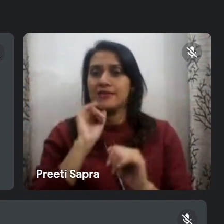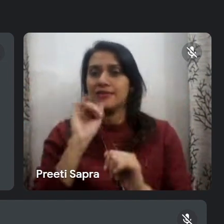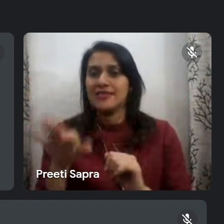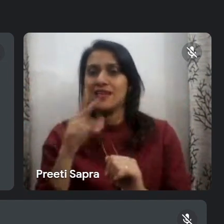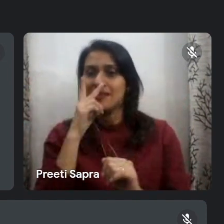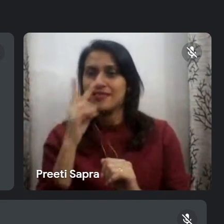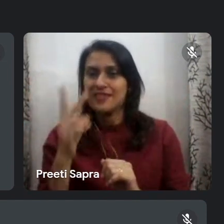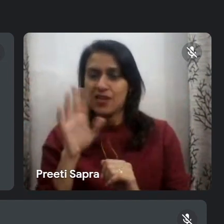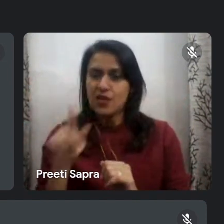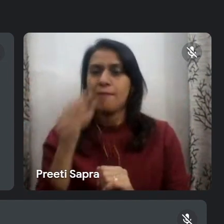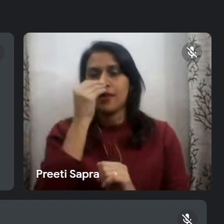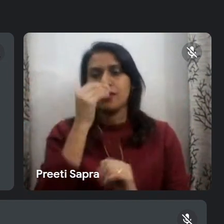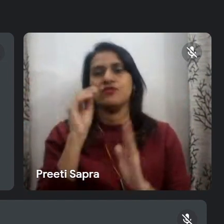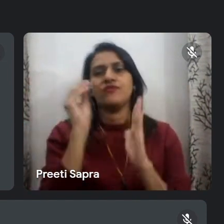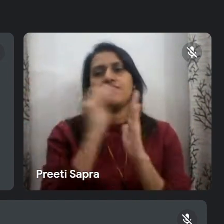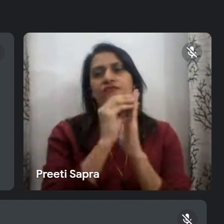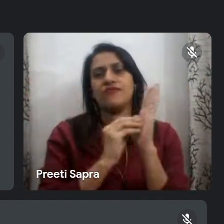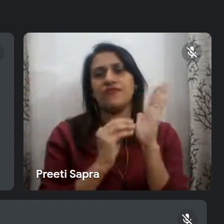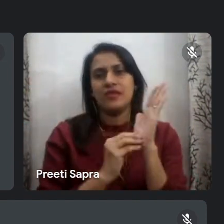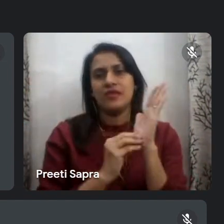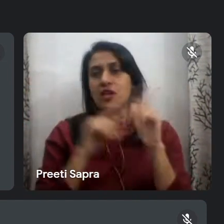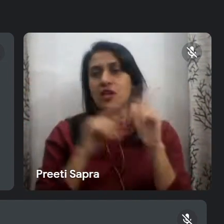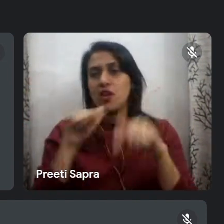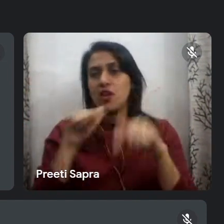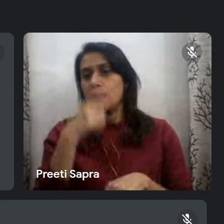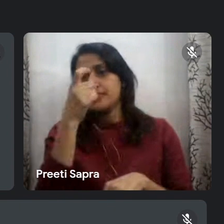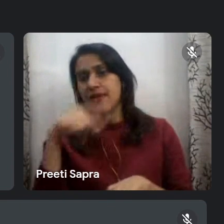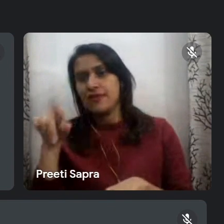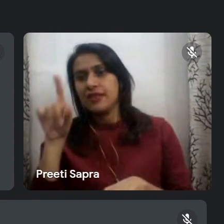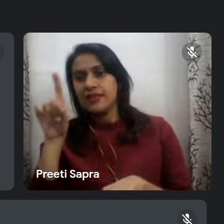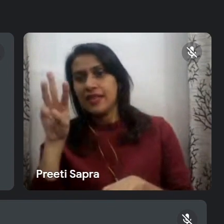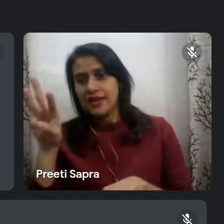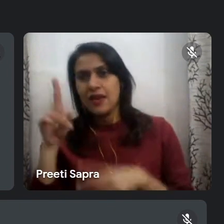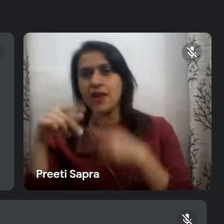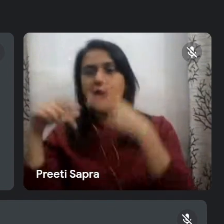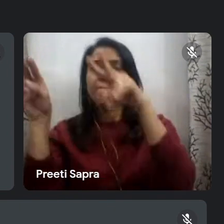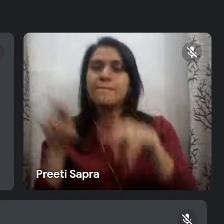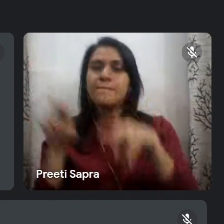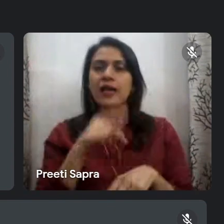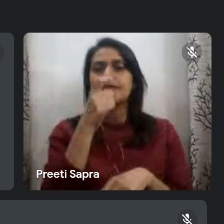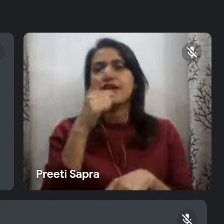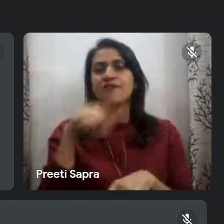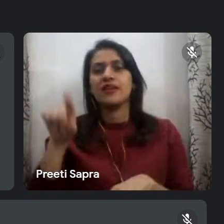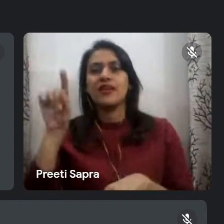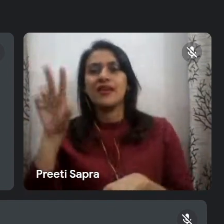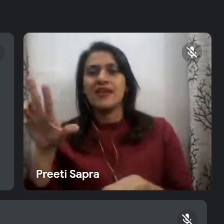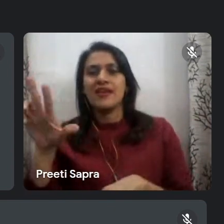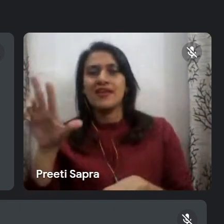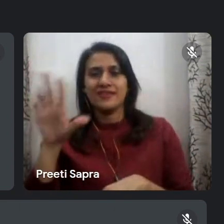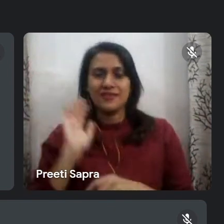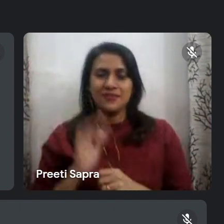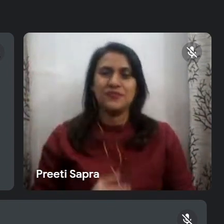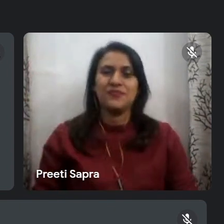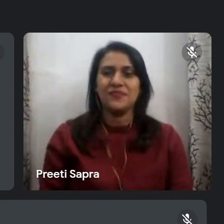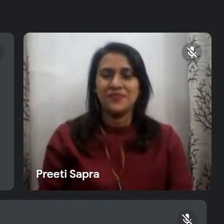fill in that. So it's 7:13. Probably we can be back by 7:18. Stay tuned, please.